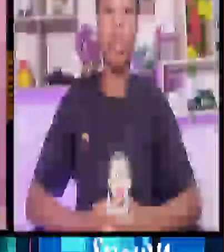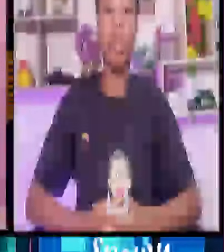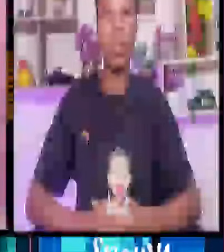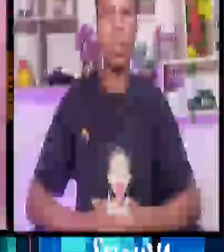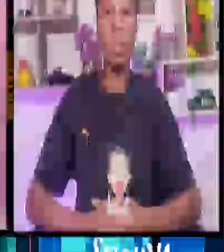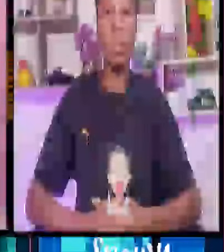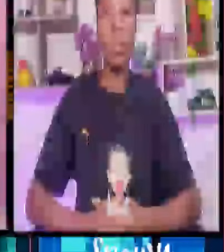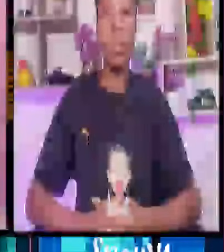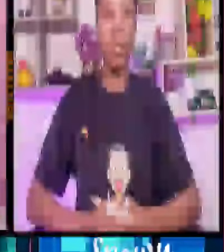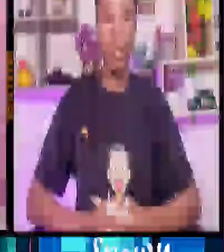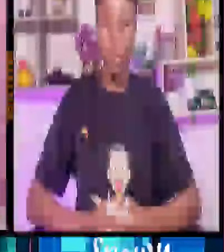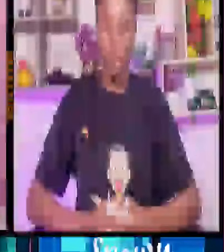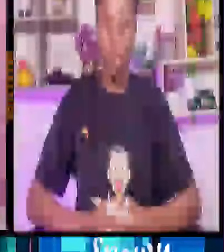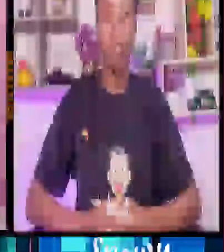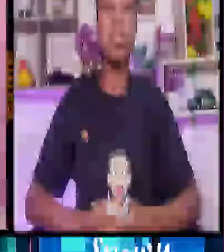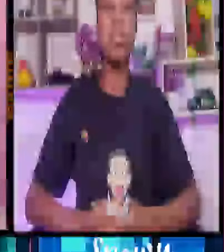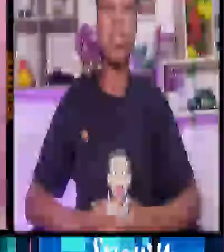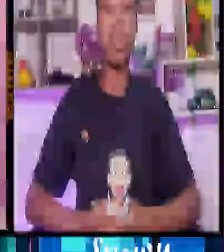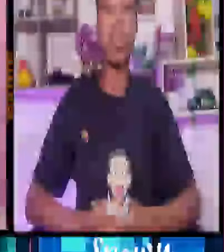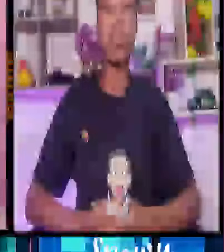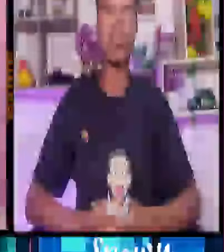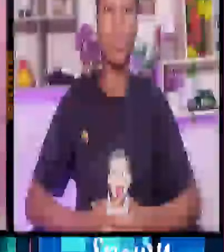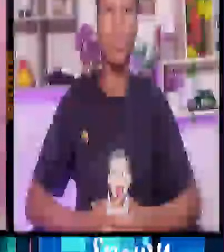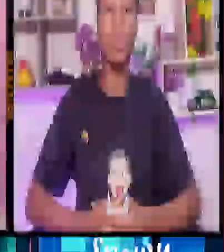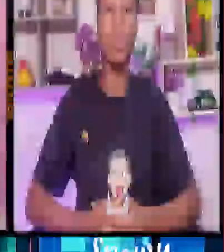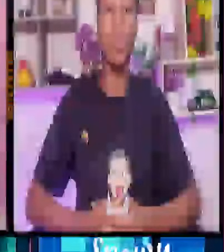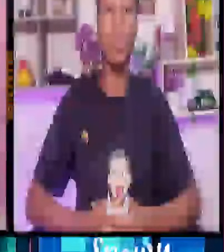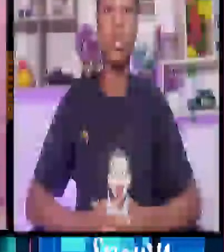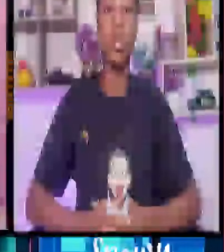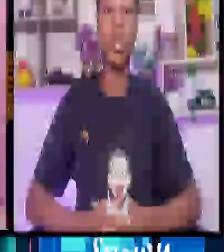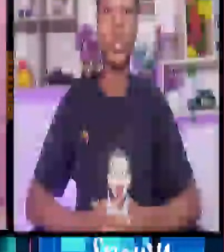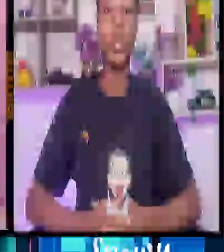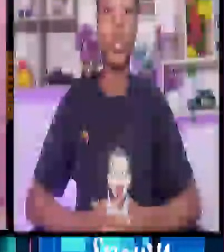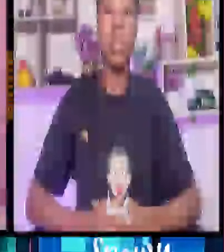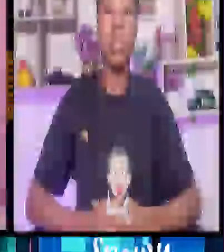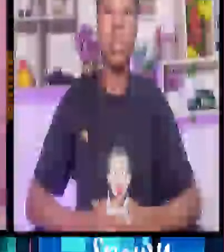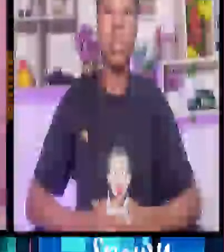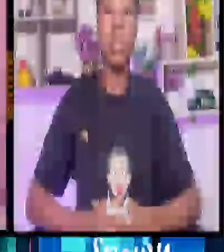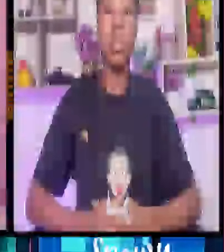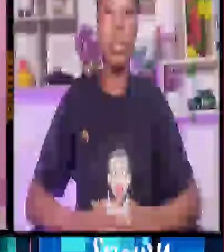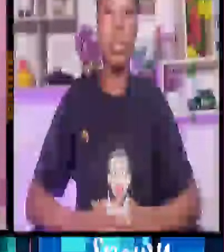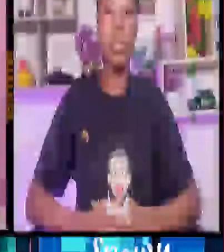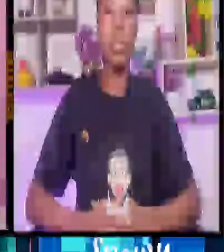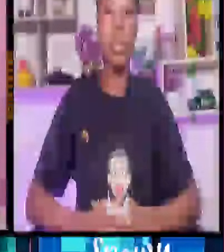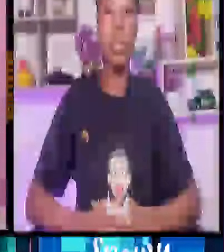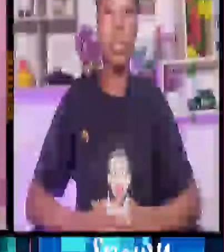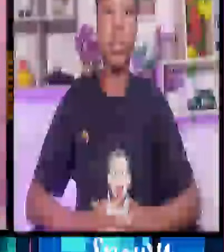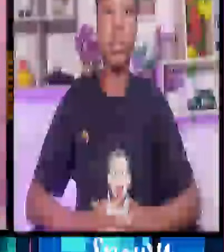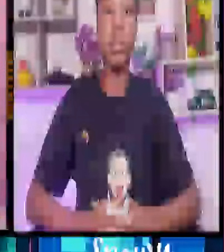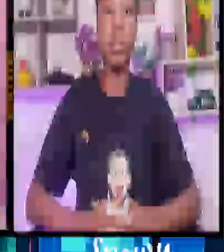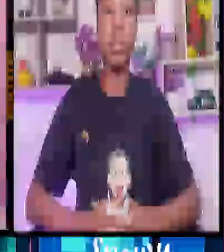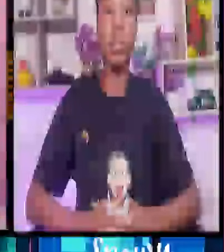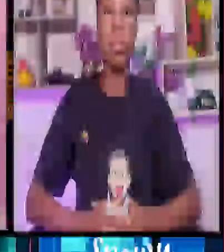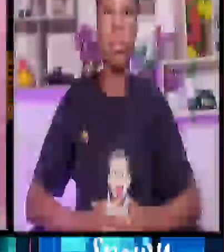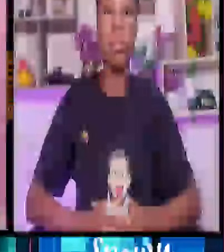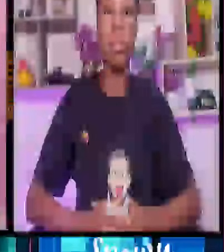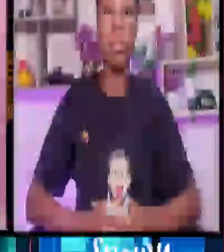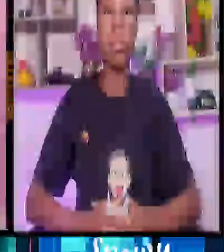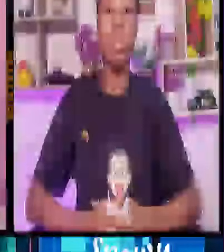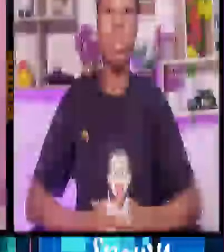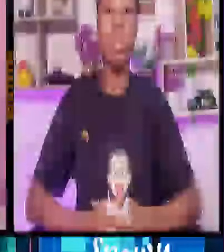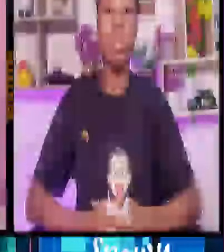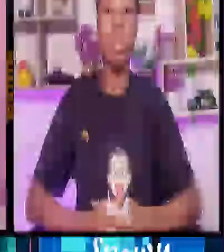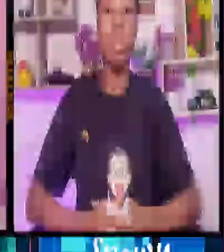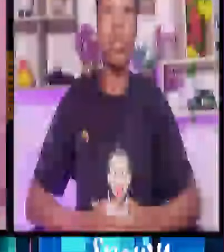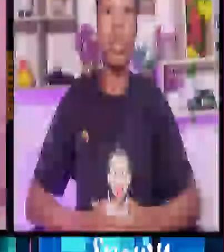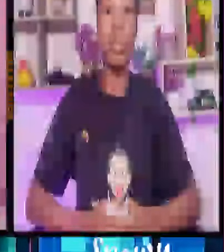on performance. I mean, I don't think this is so much of a big deal. And I'm surprised why he's making this as though we cannot